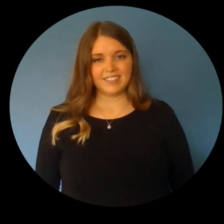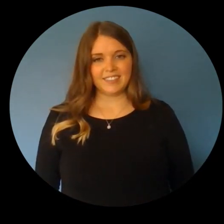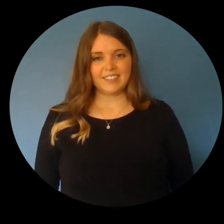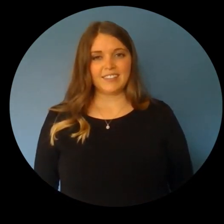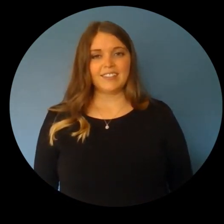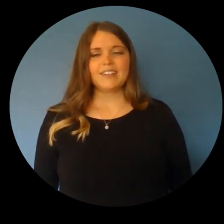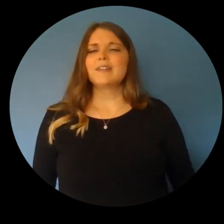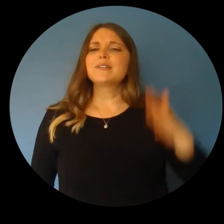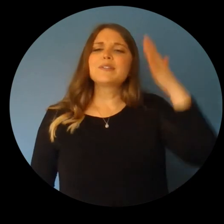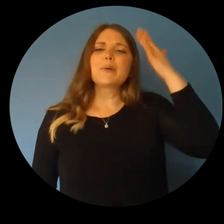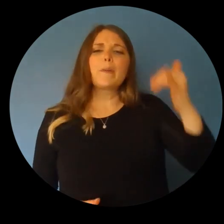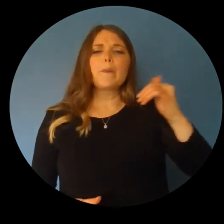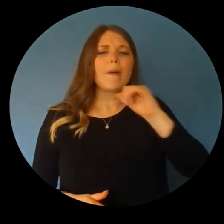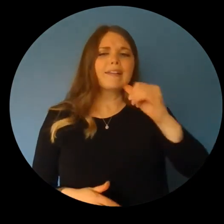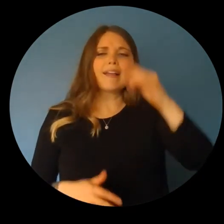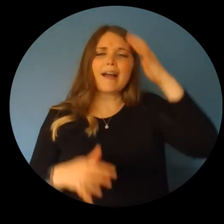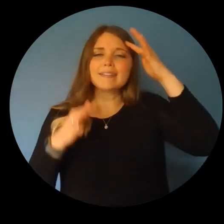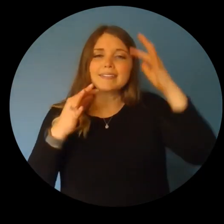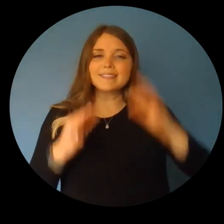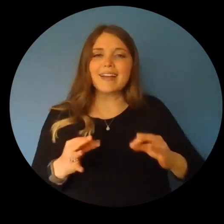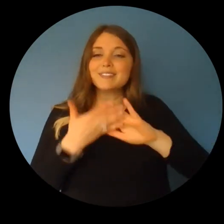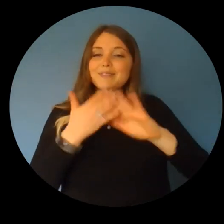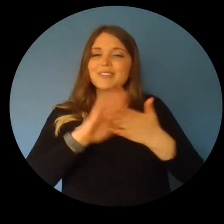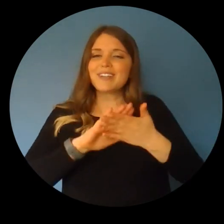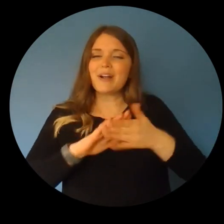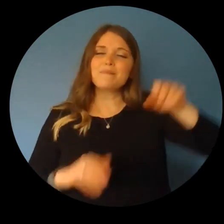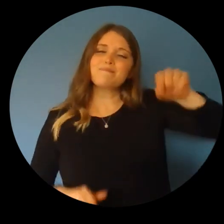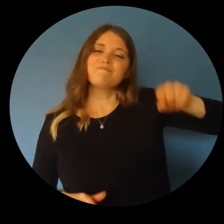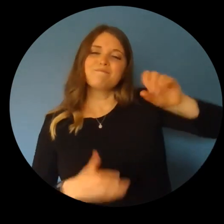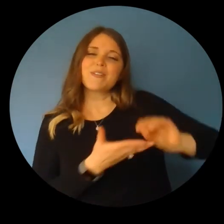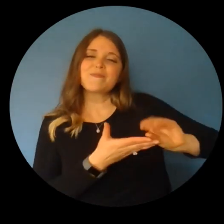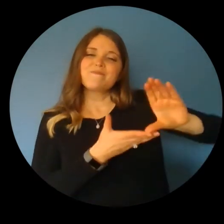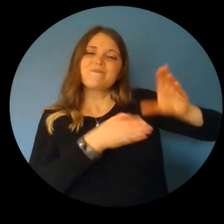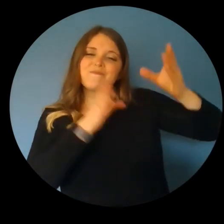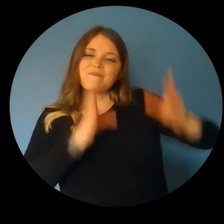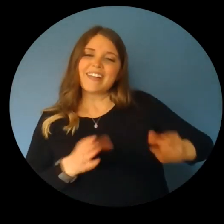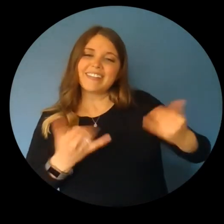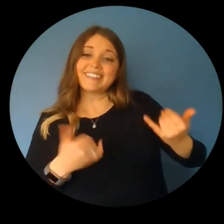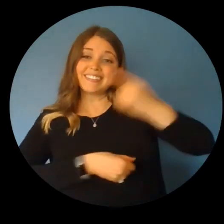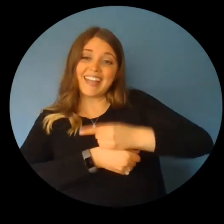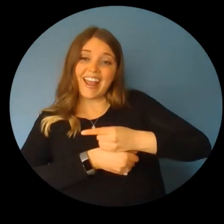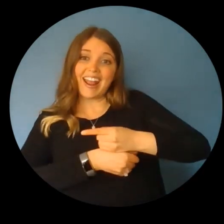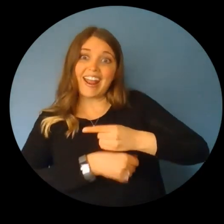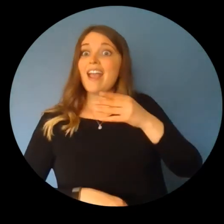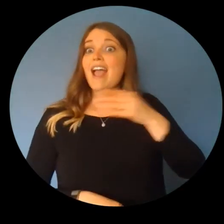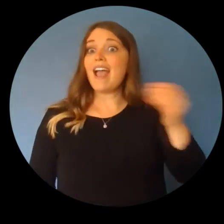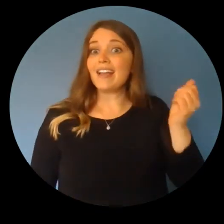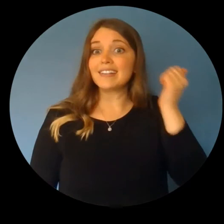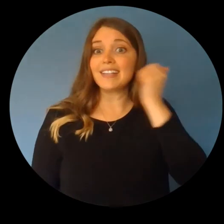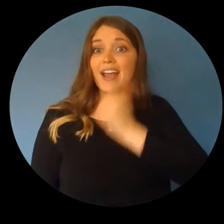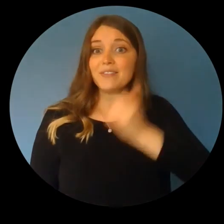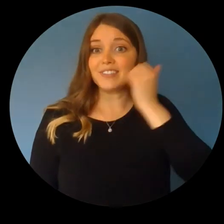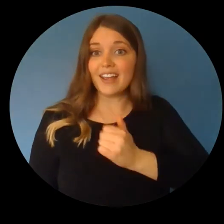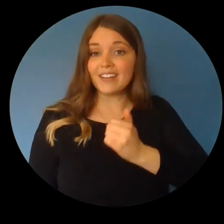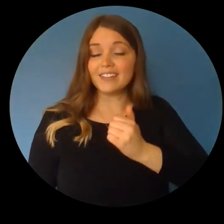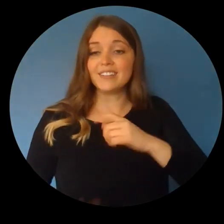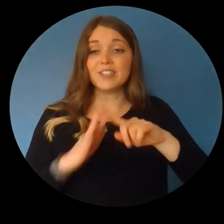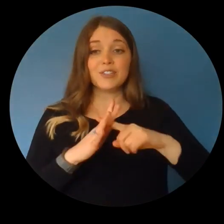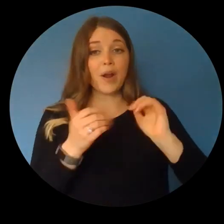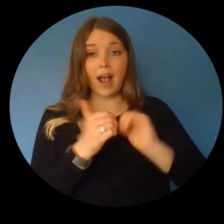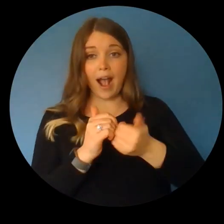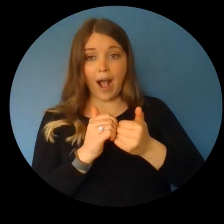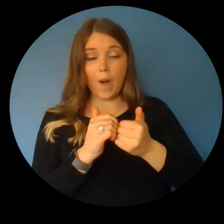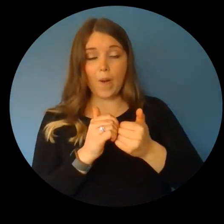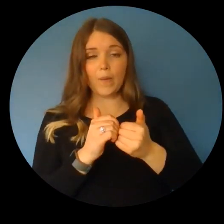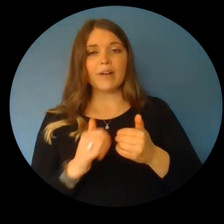So why not decide to be a bucket filler today and be a bucket filler every day? Just start each day by saying to